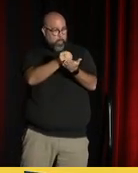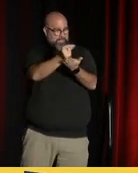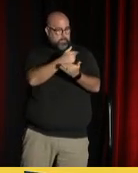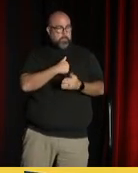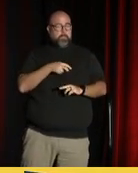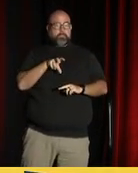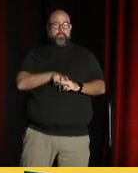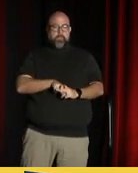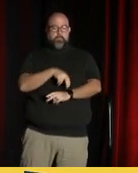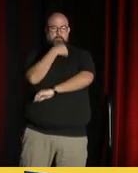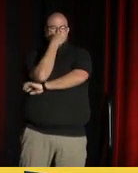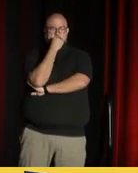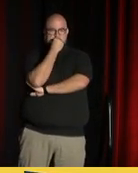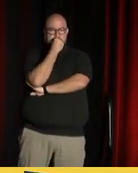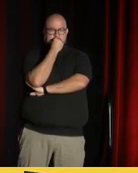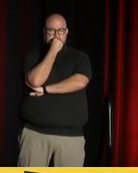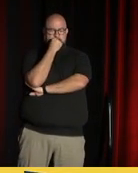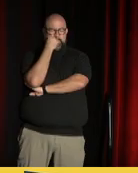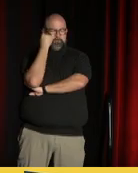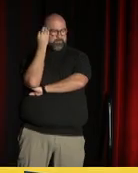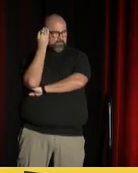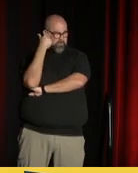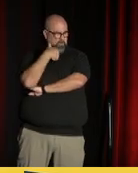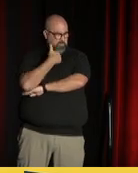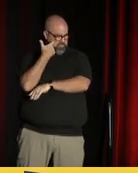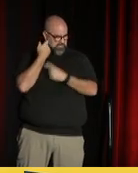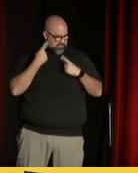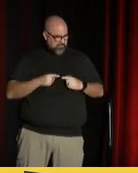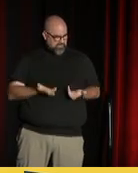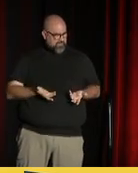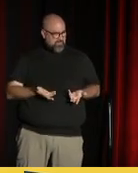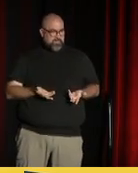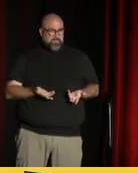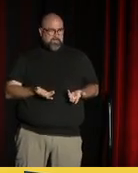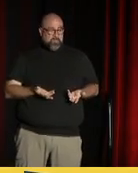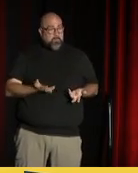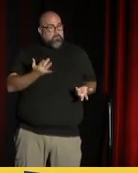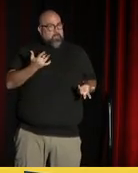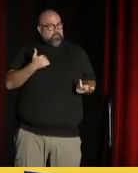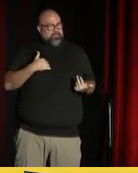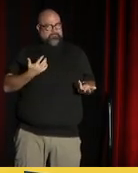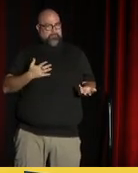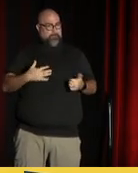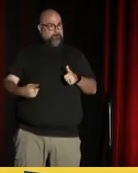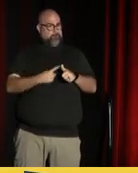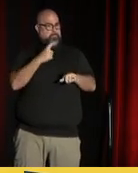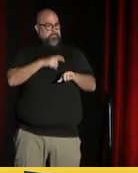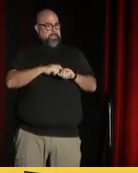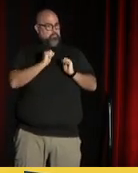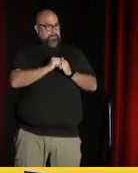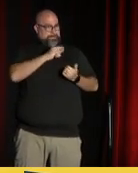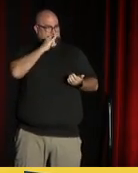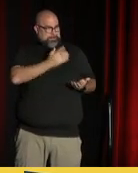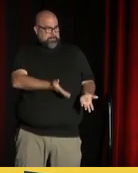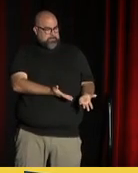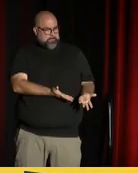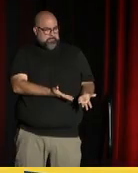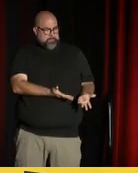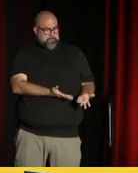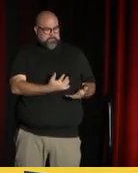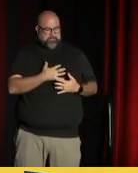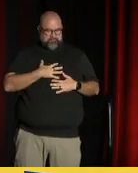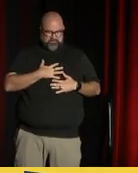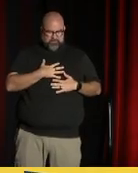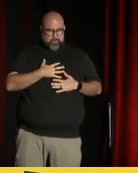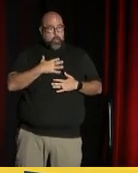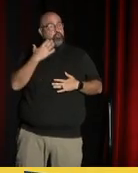sat there trying to figure out what had just happened, because it was my first experience with a child.